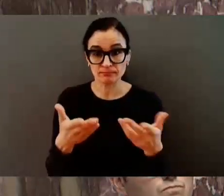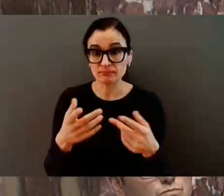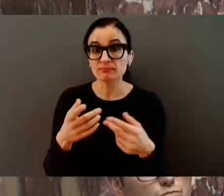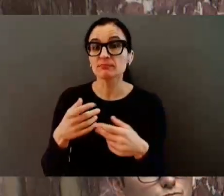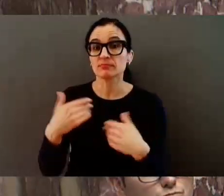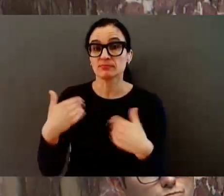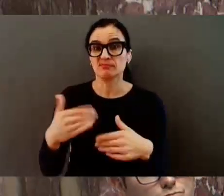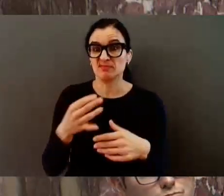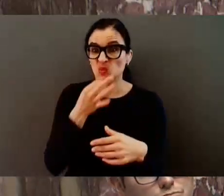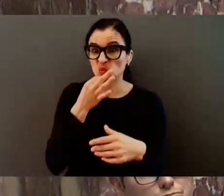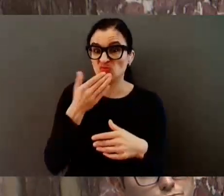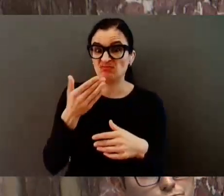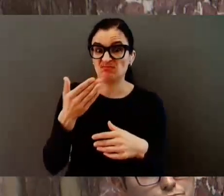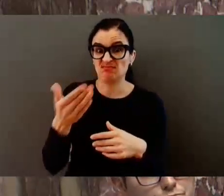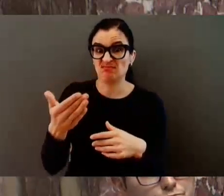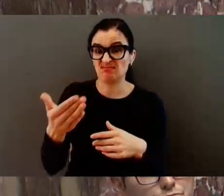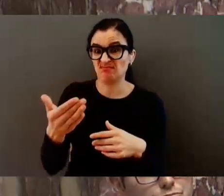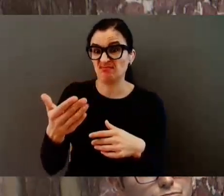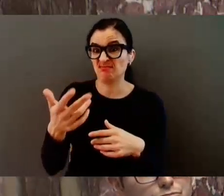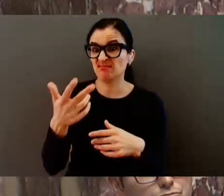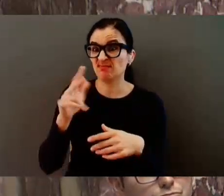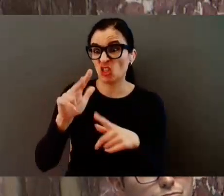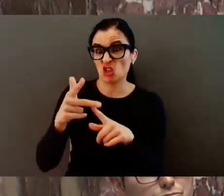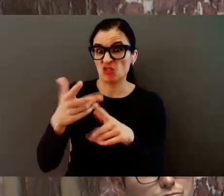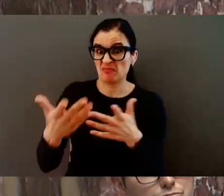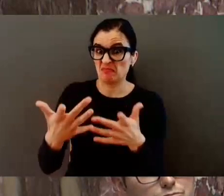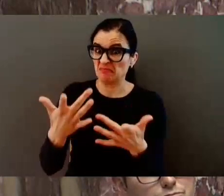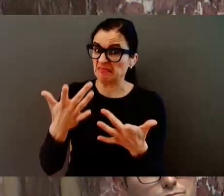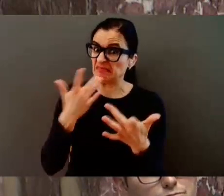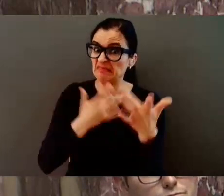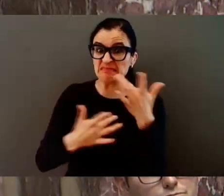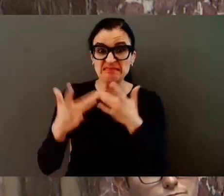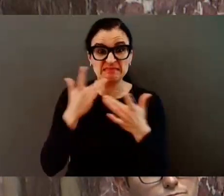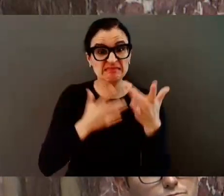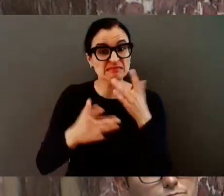no overnight neurology coverage on the horizon.